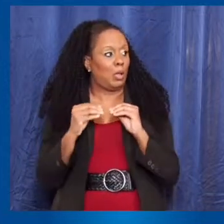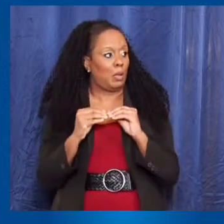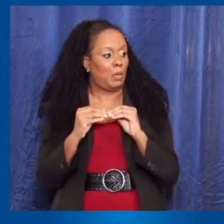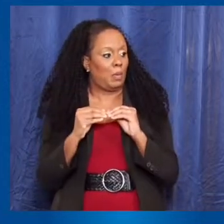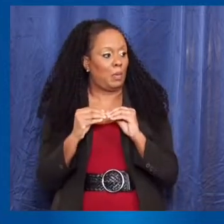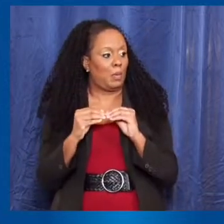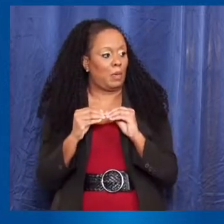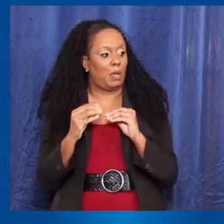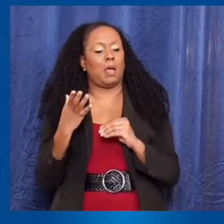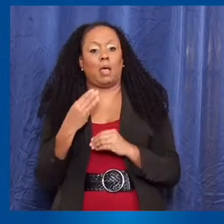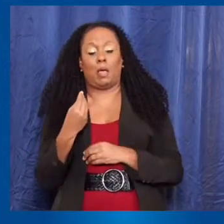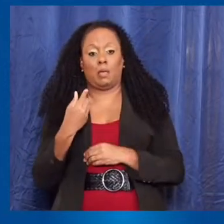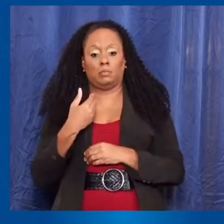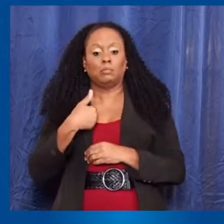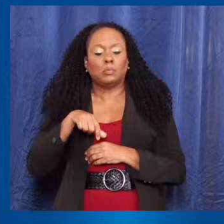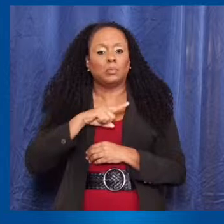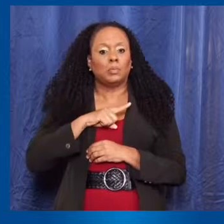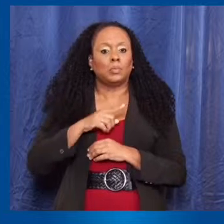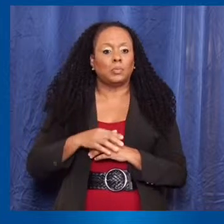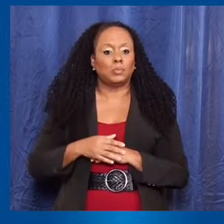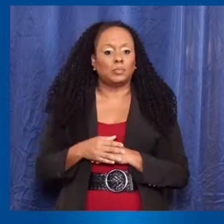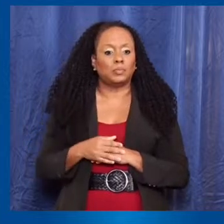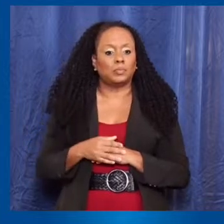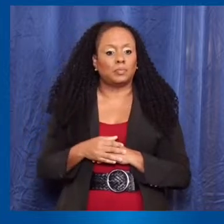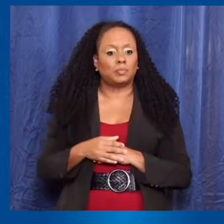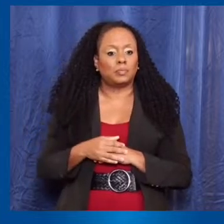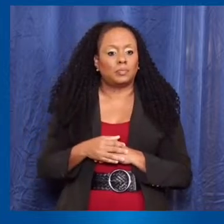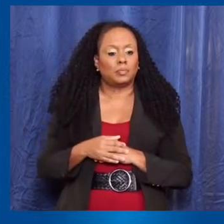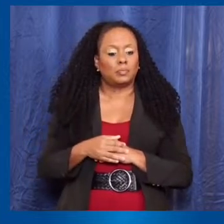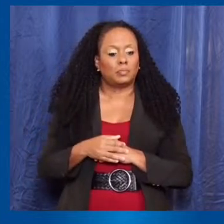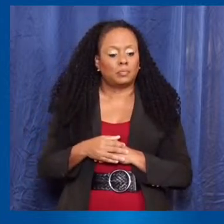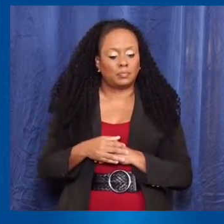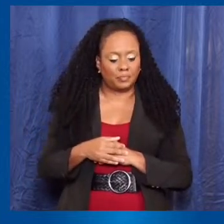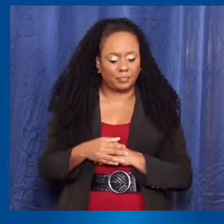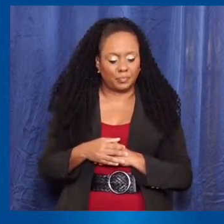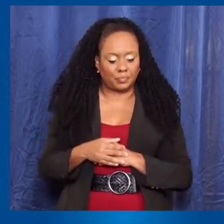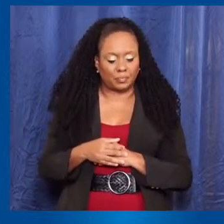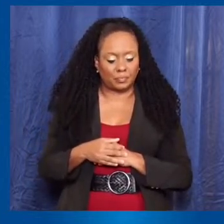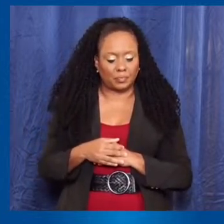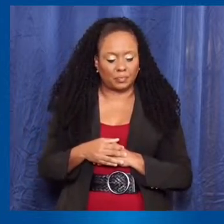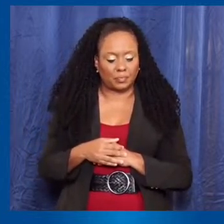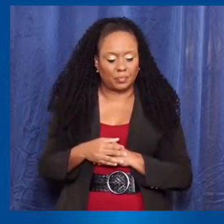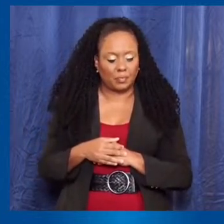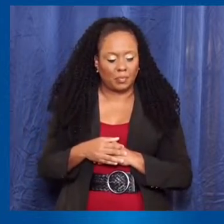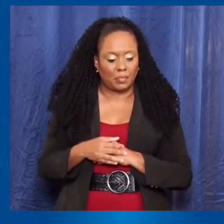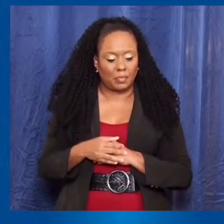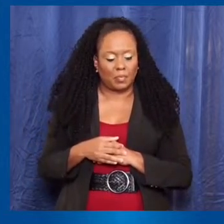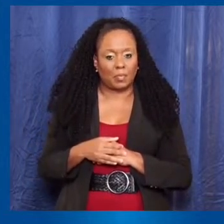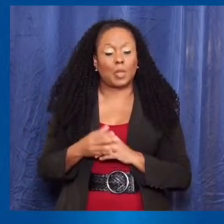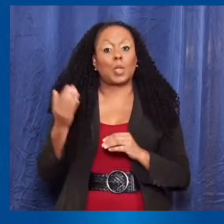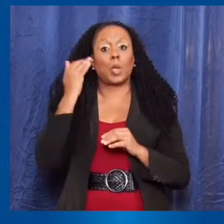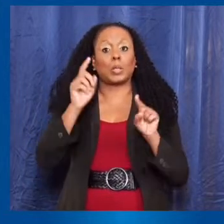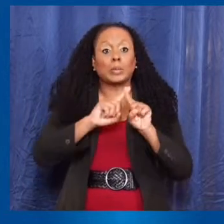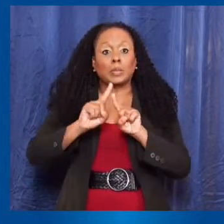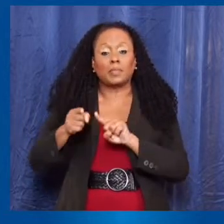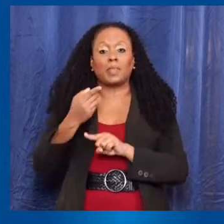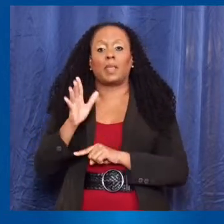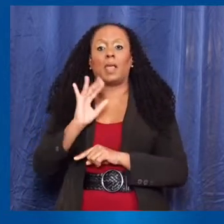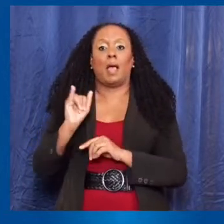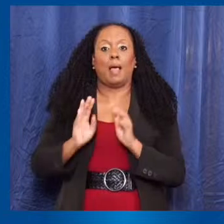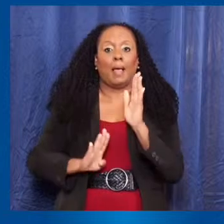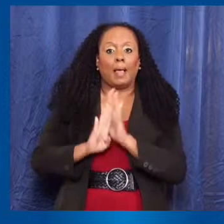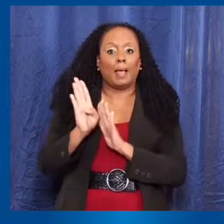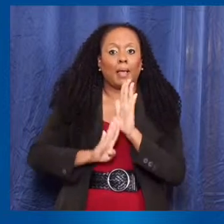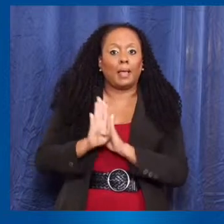share. Europe also played a key role, and you know this, to initiate the creation of a loss and damage fund